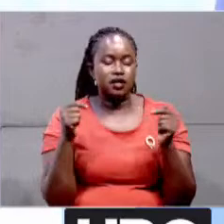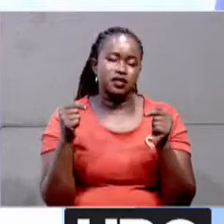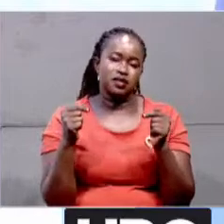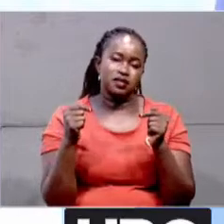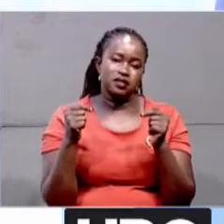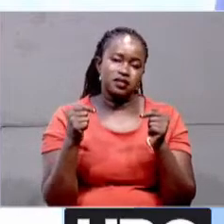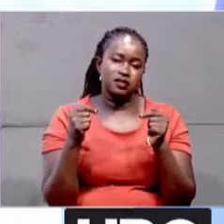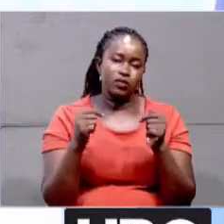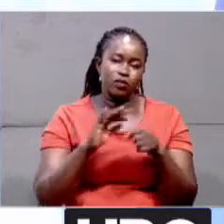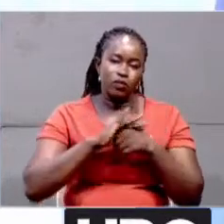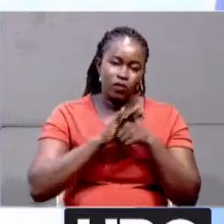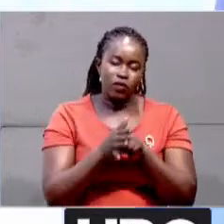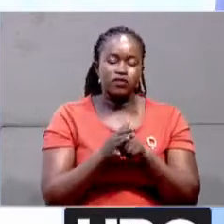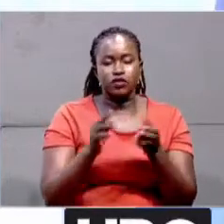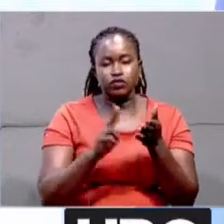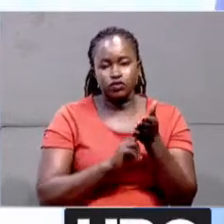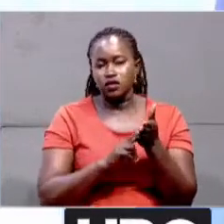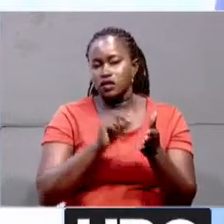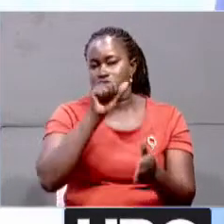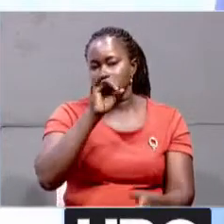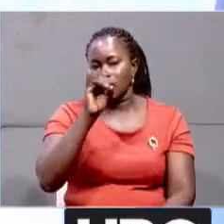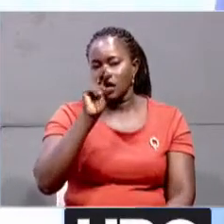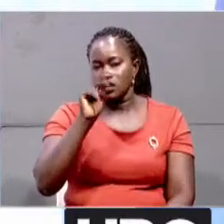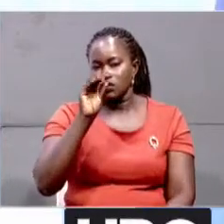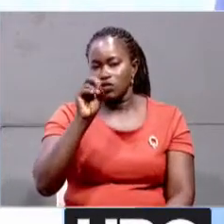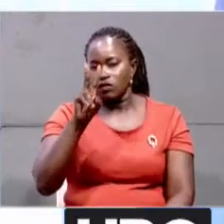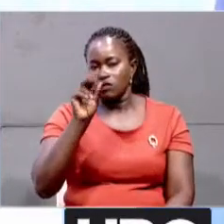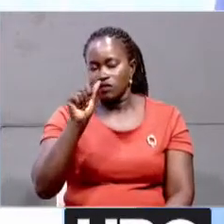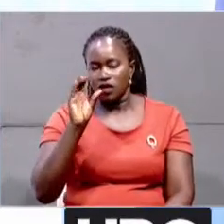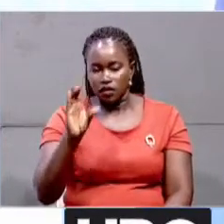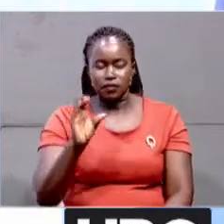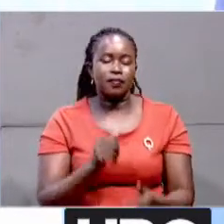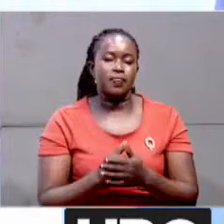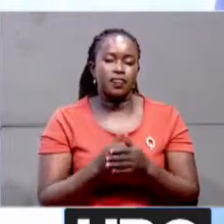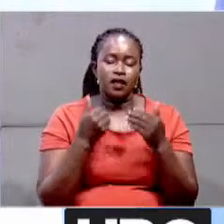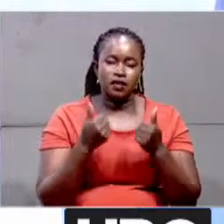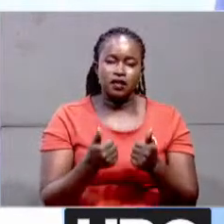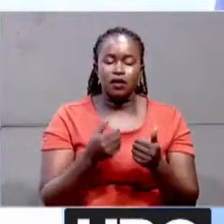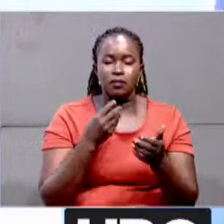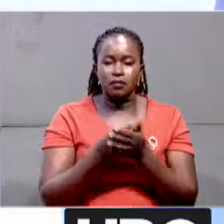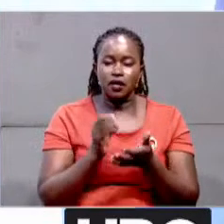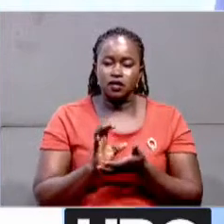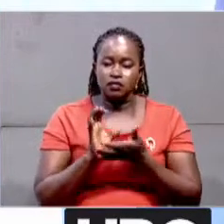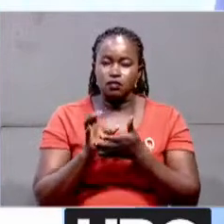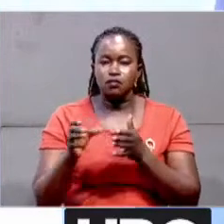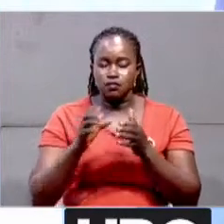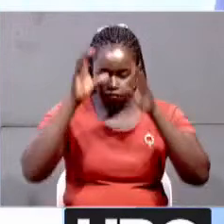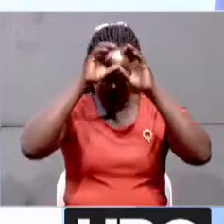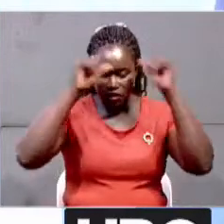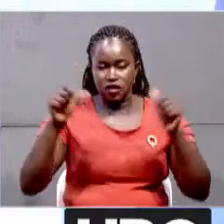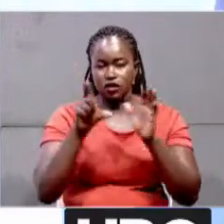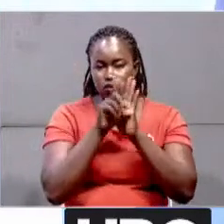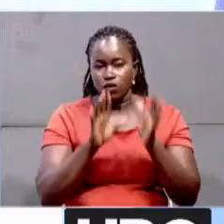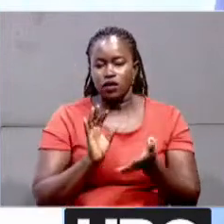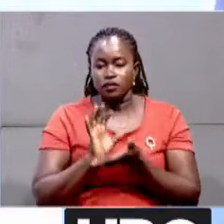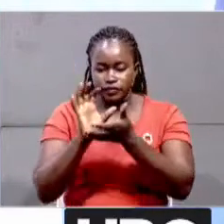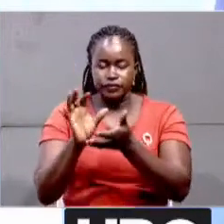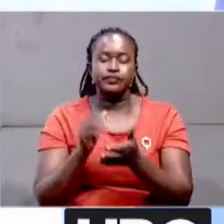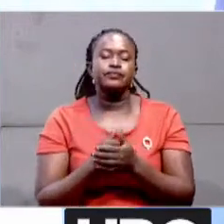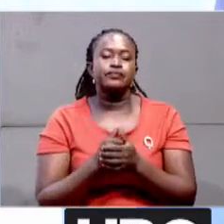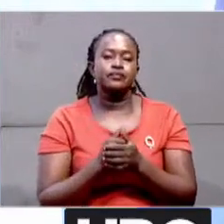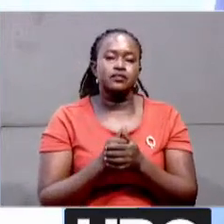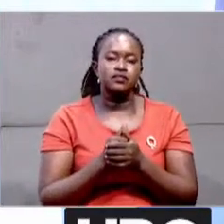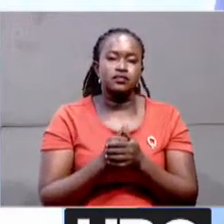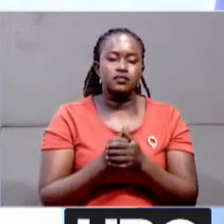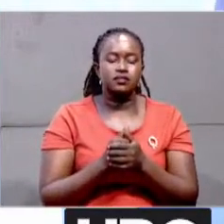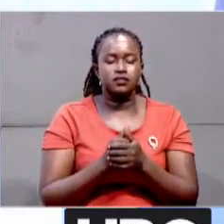Sinovac vaccine. The money was delivered by the president's lawyers to the party secretariat on Thursday. Philip